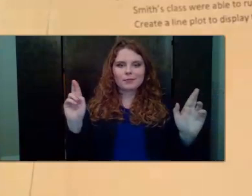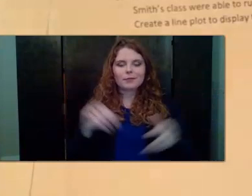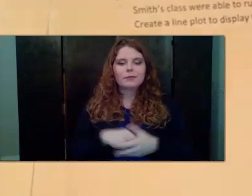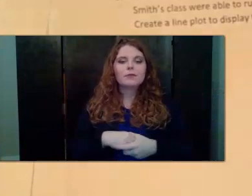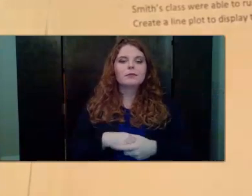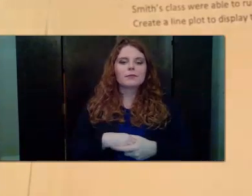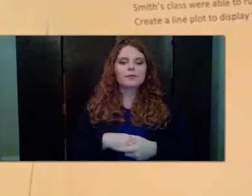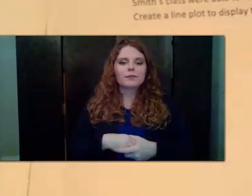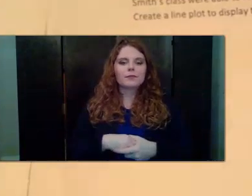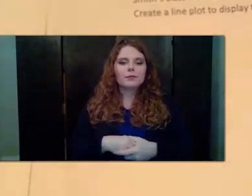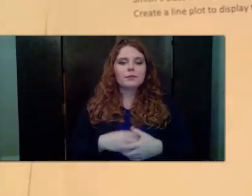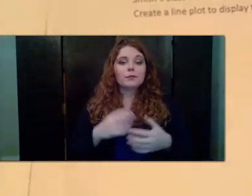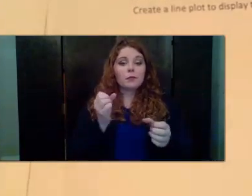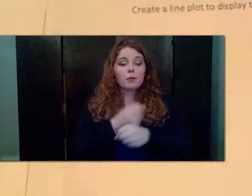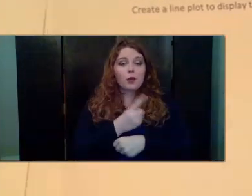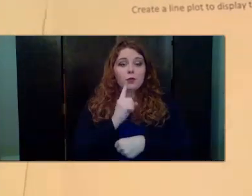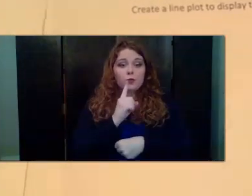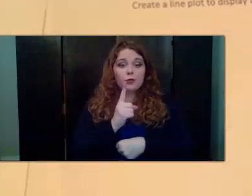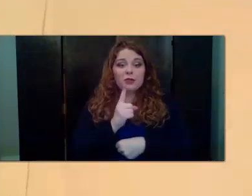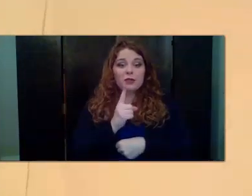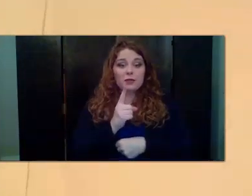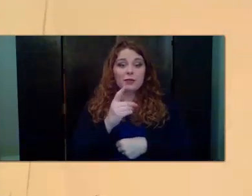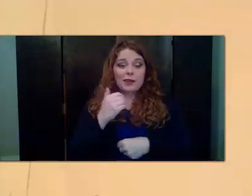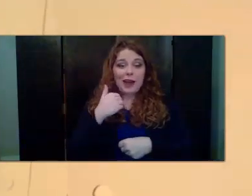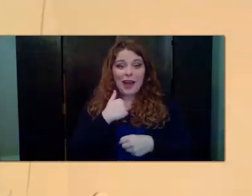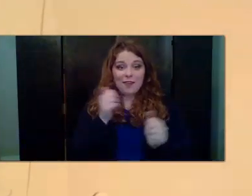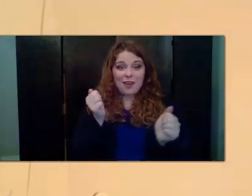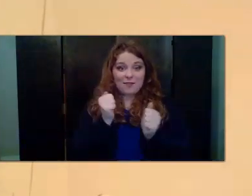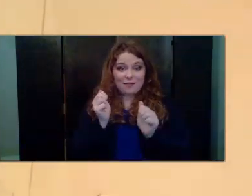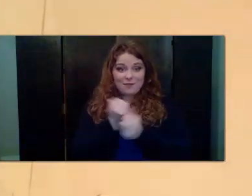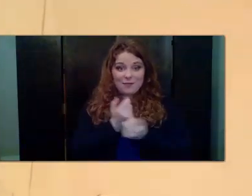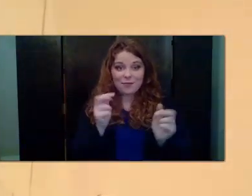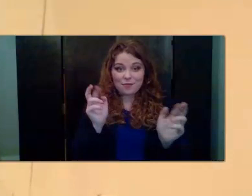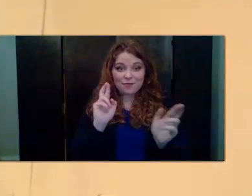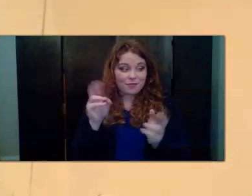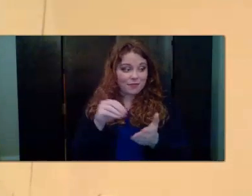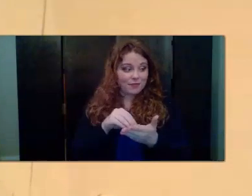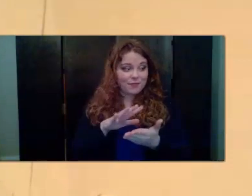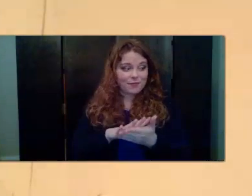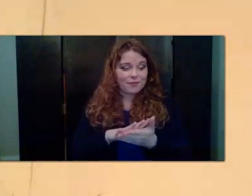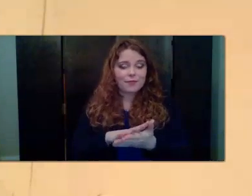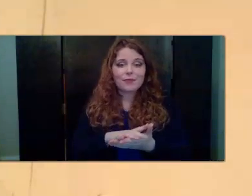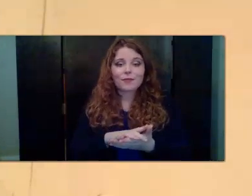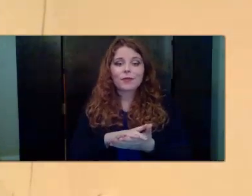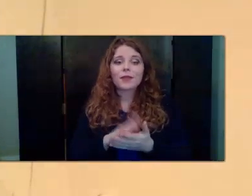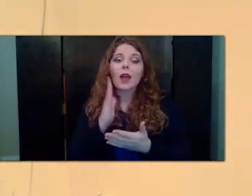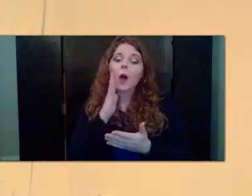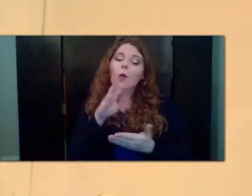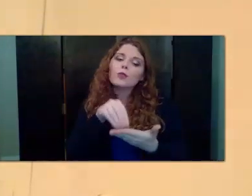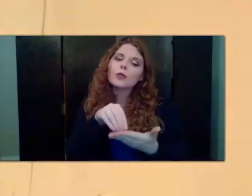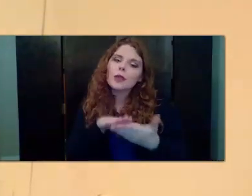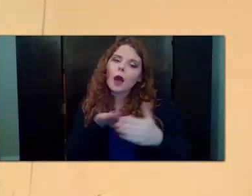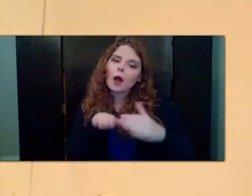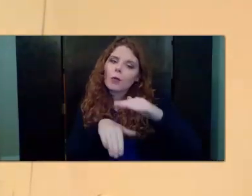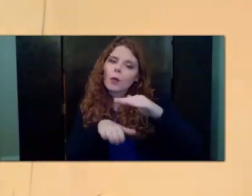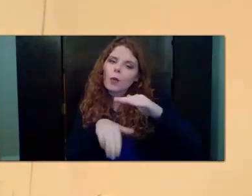that I have my spots here so I can mark my points. And then I want to put